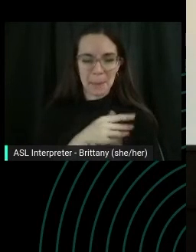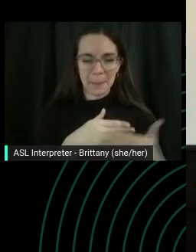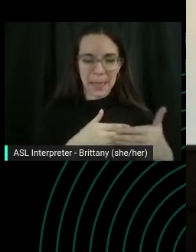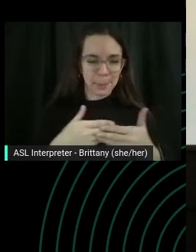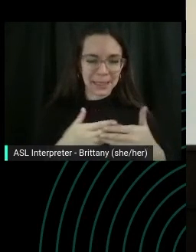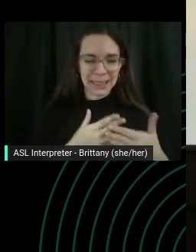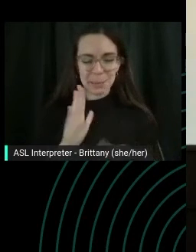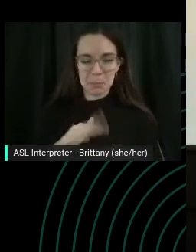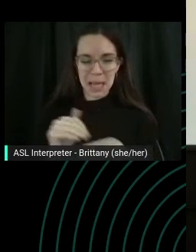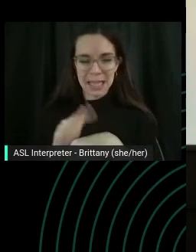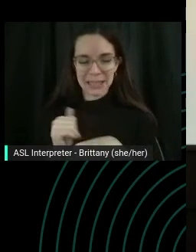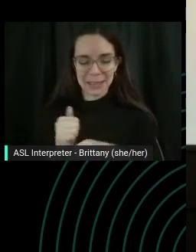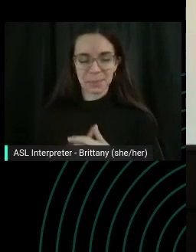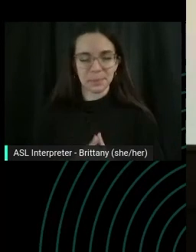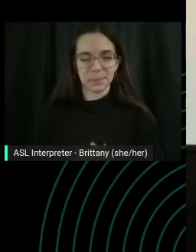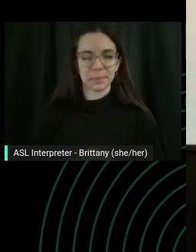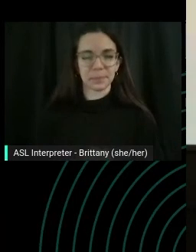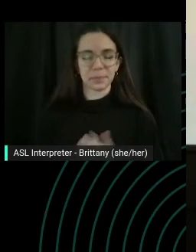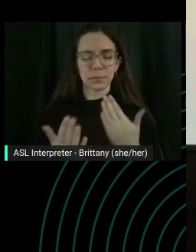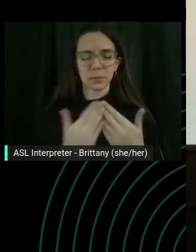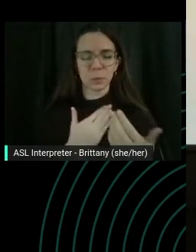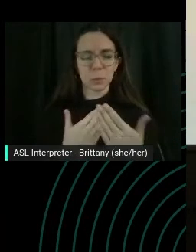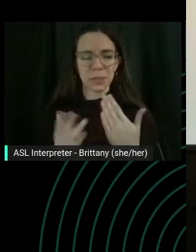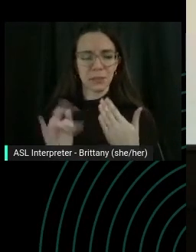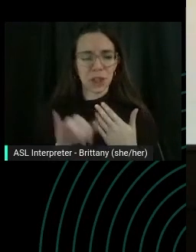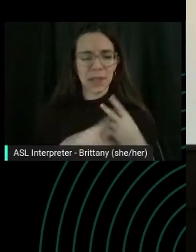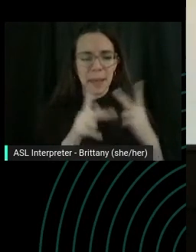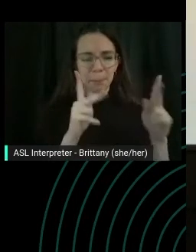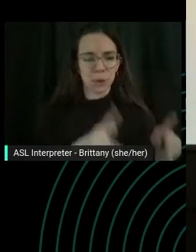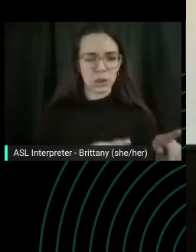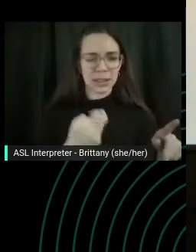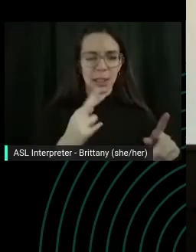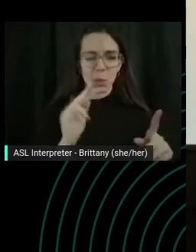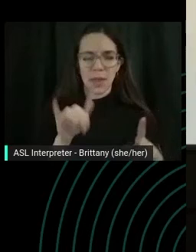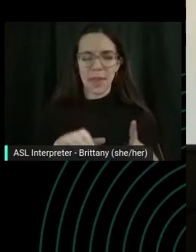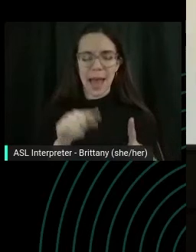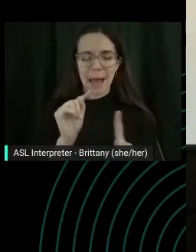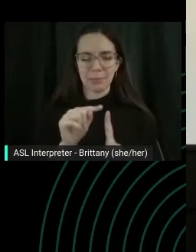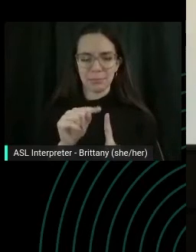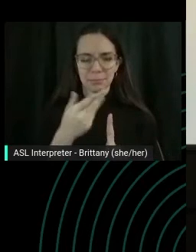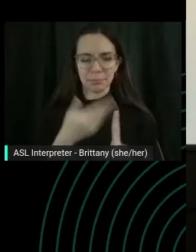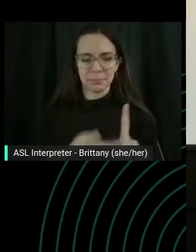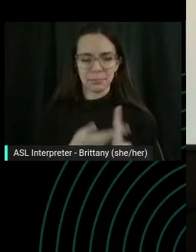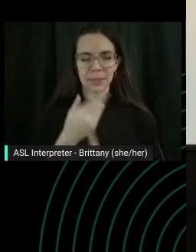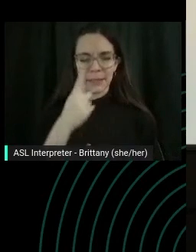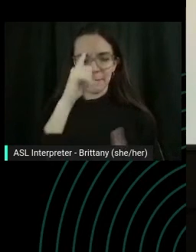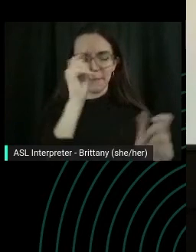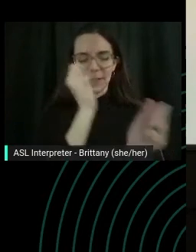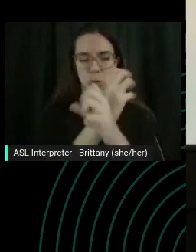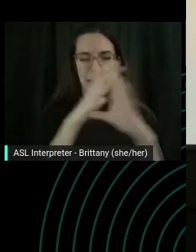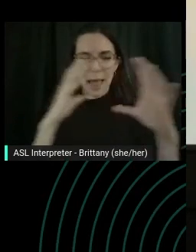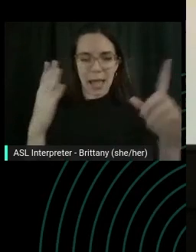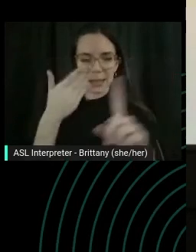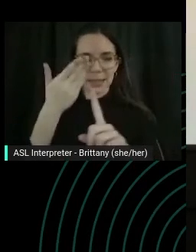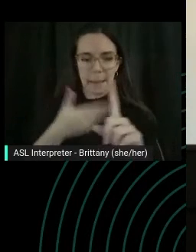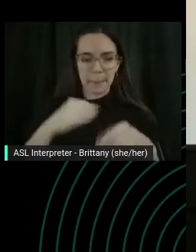So whatever that person or being is, visualize them in your mind.